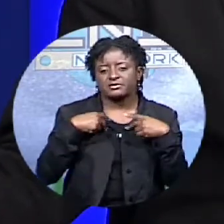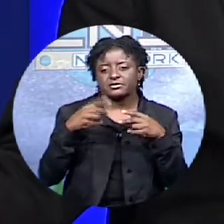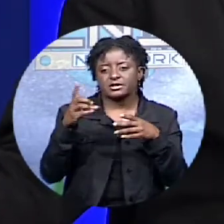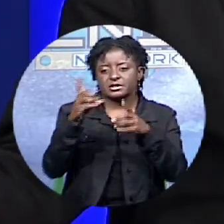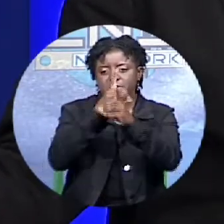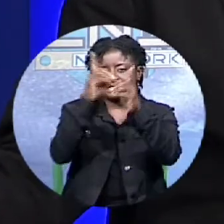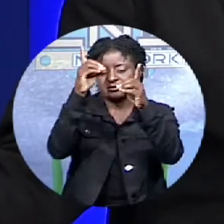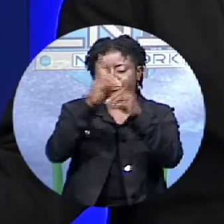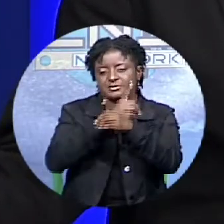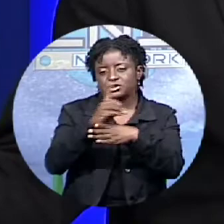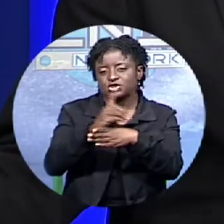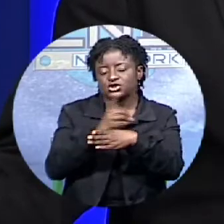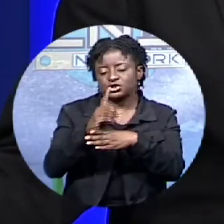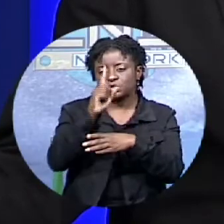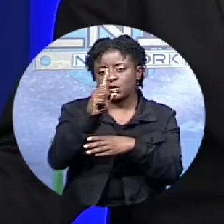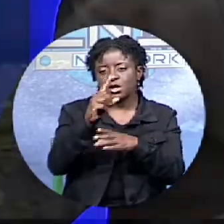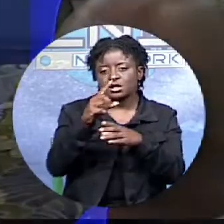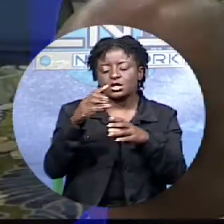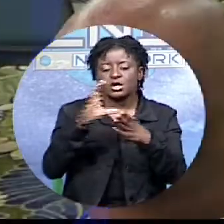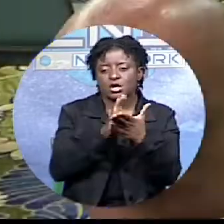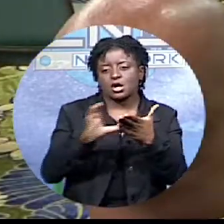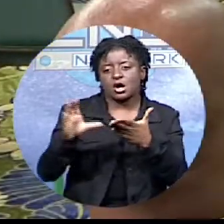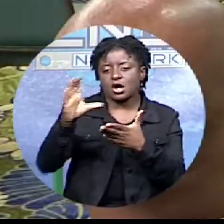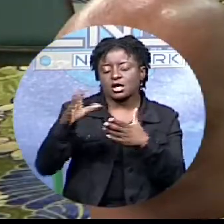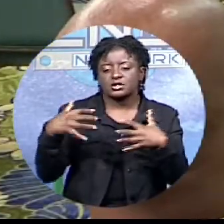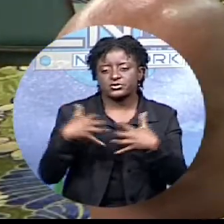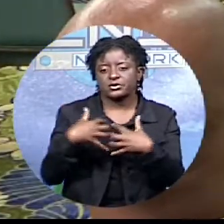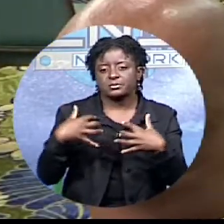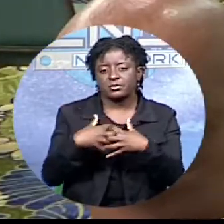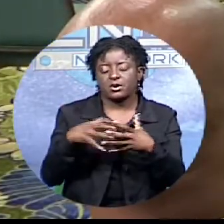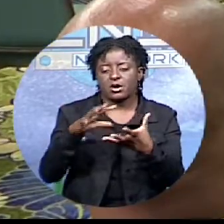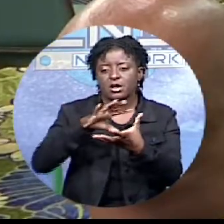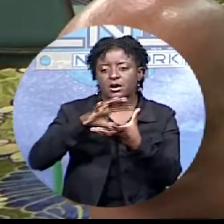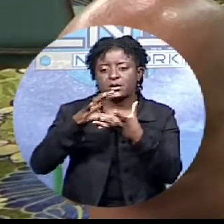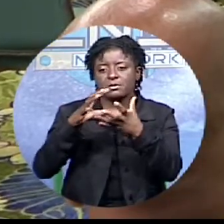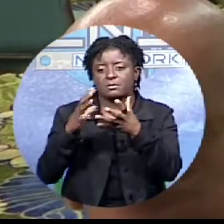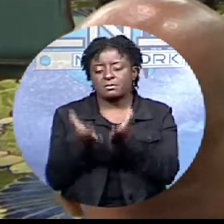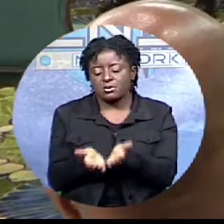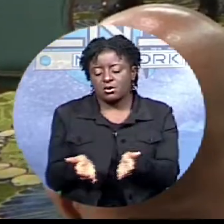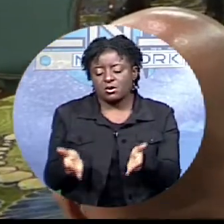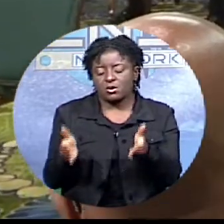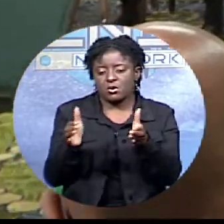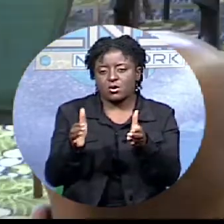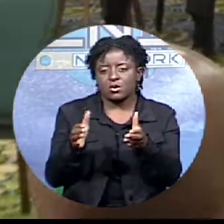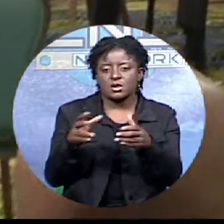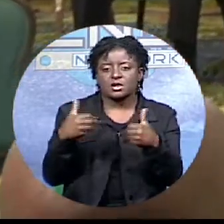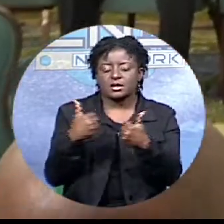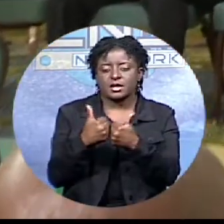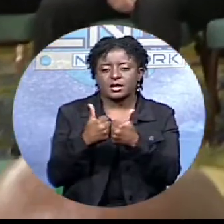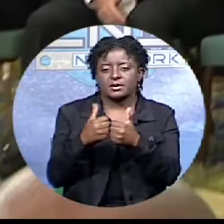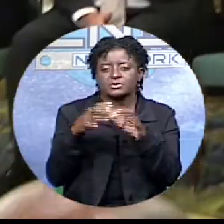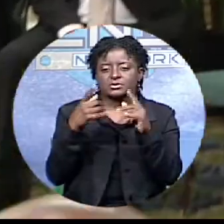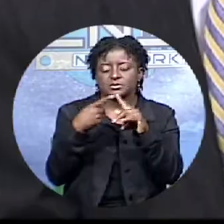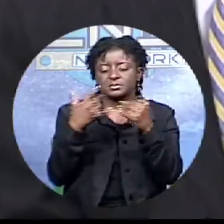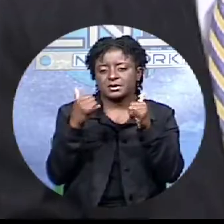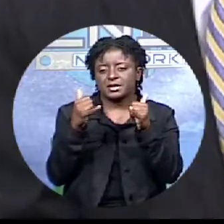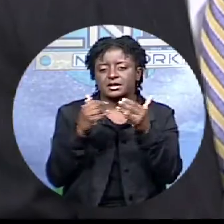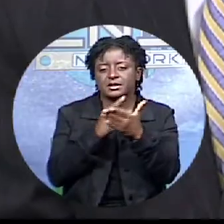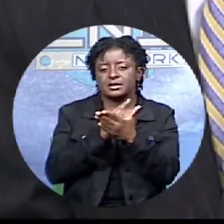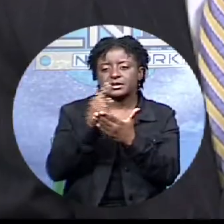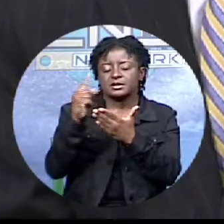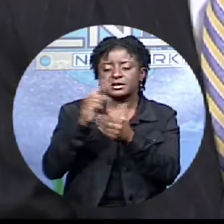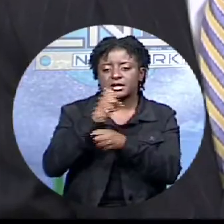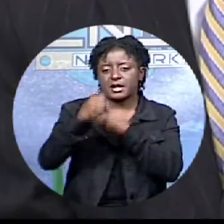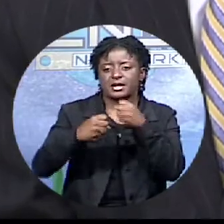college football bowl game here in the Bahamas for the first time in history. The Bahamas Bowl will be played next year, December, at the National Stadium,